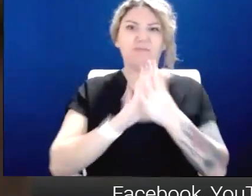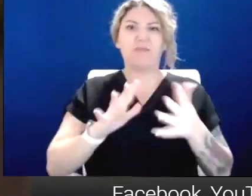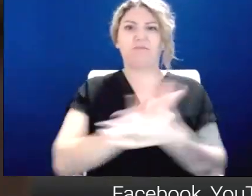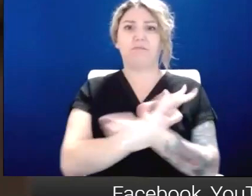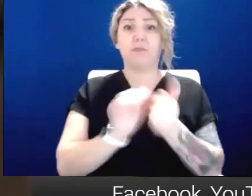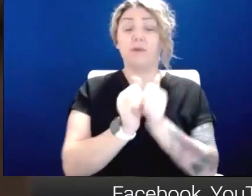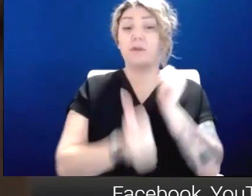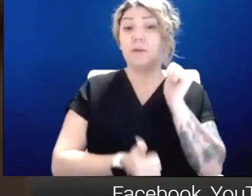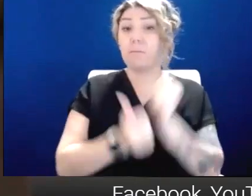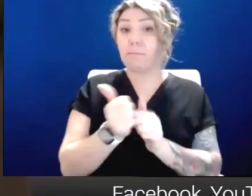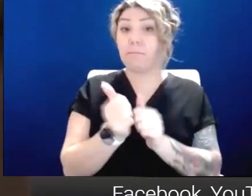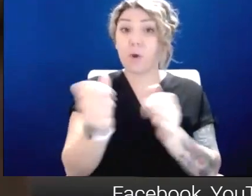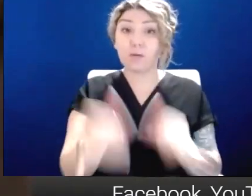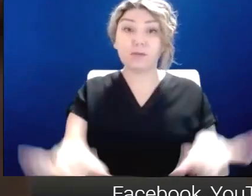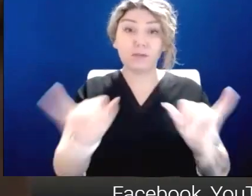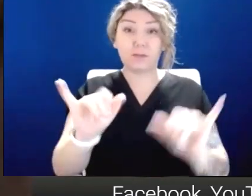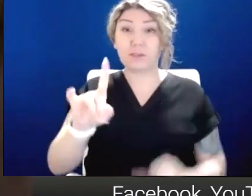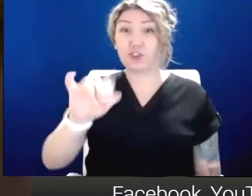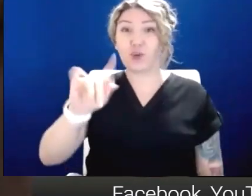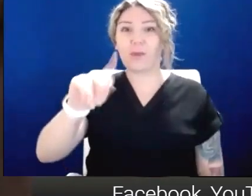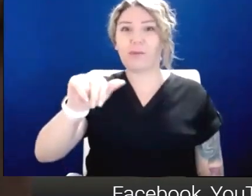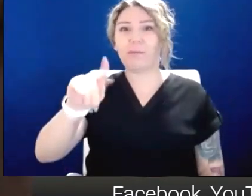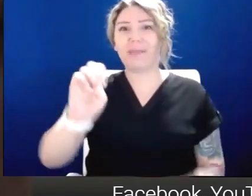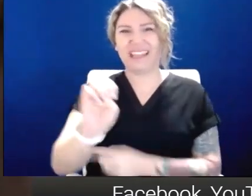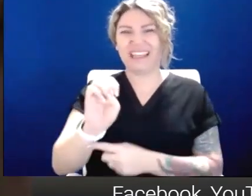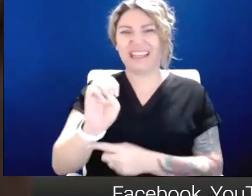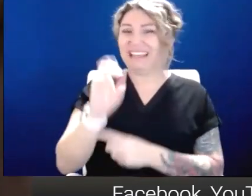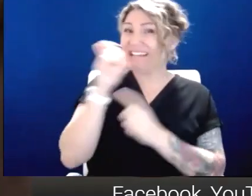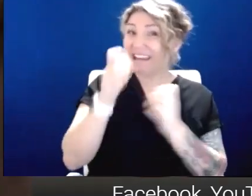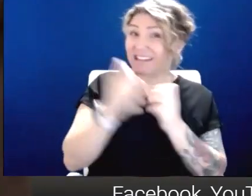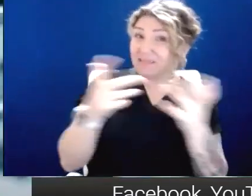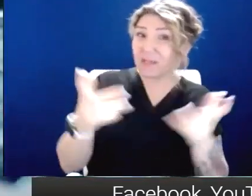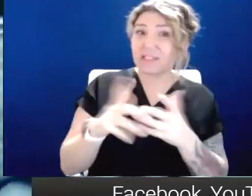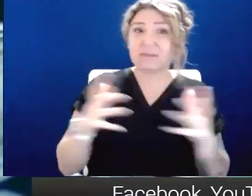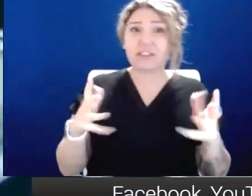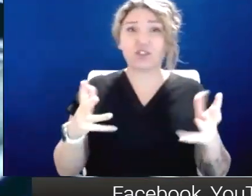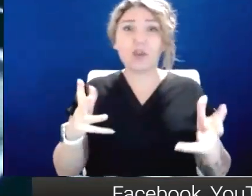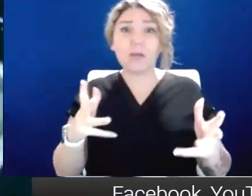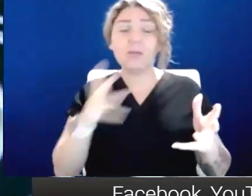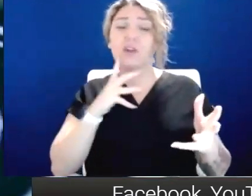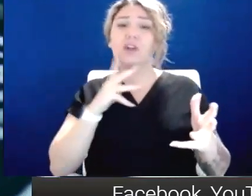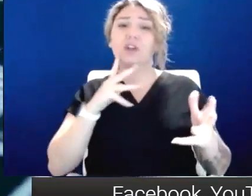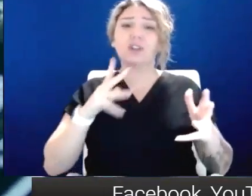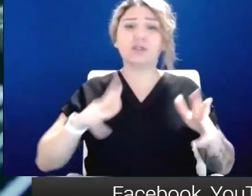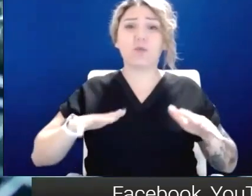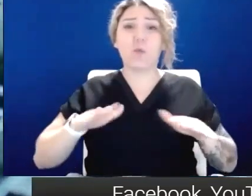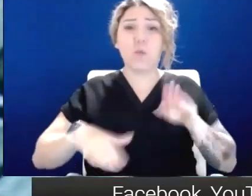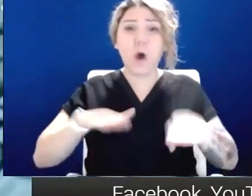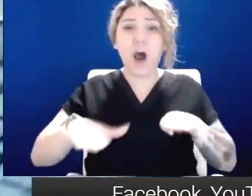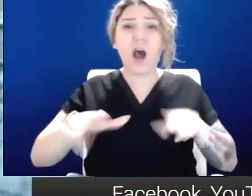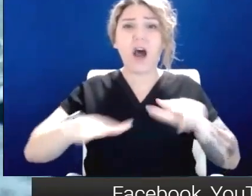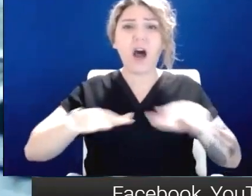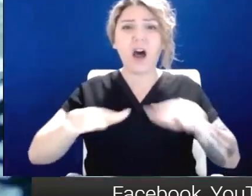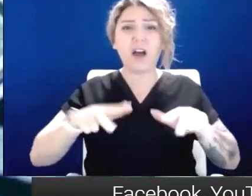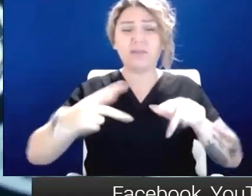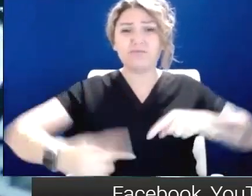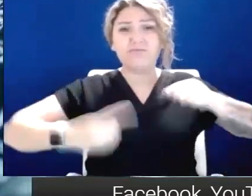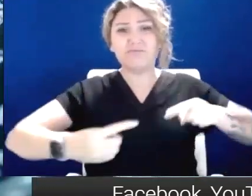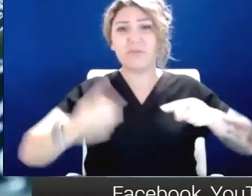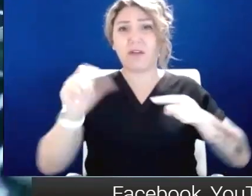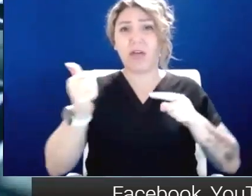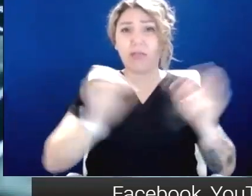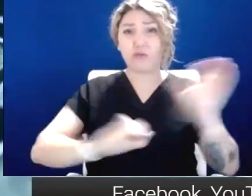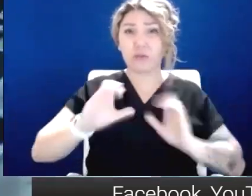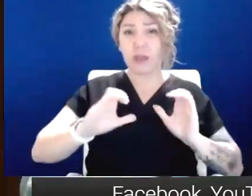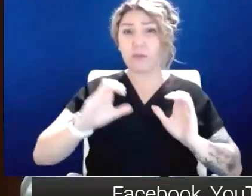dopamine. Less dopamine means tremors, stiffness, and walking difficulties. The reduction of other chemicals in the brain leads to memory loss